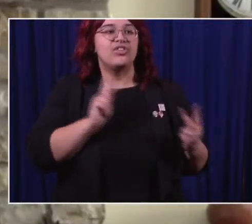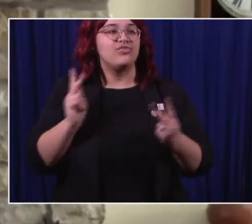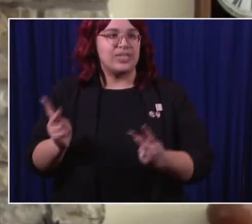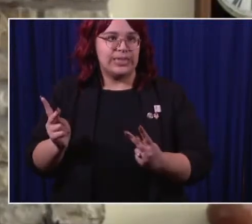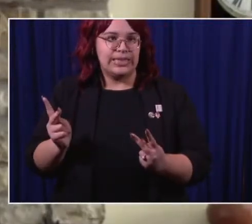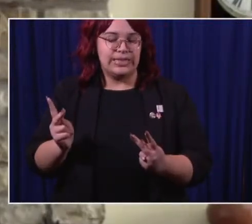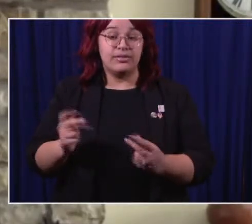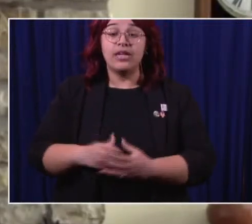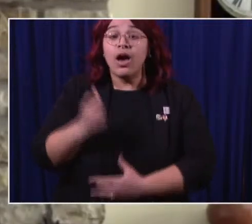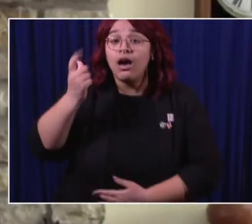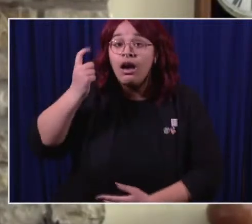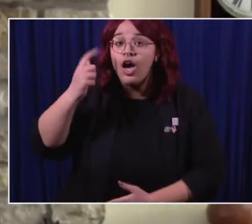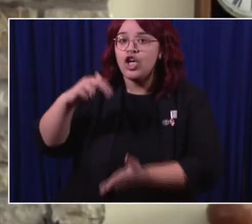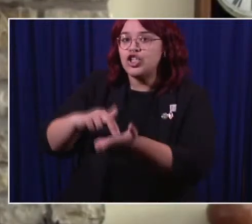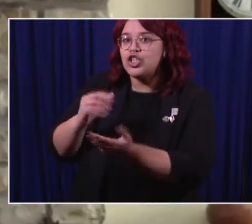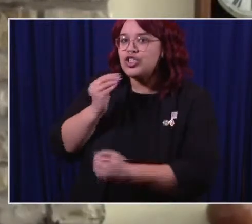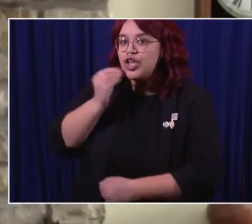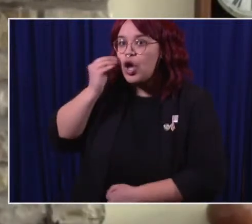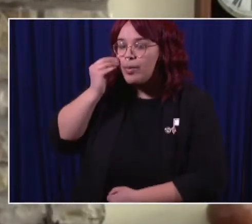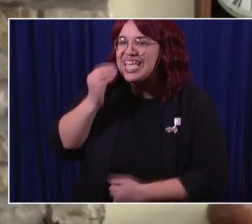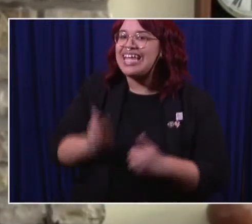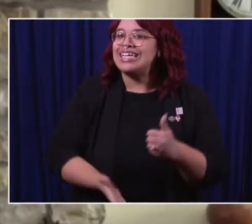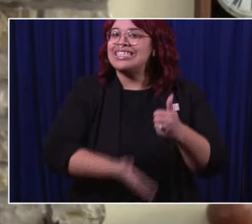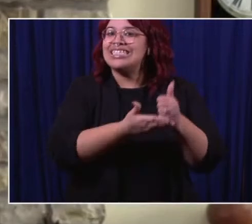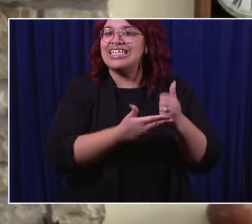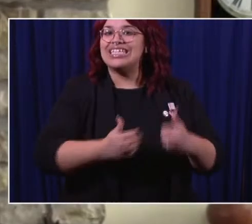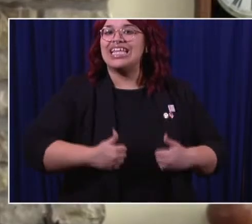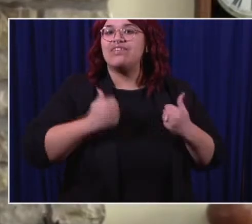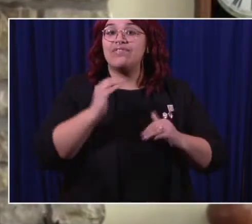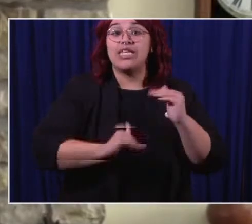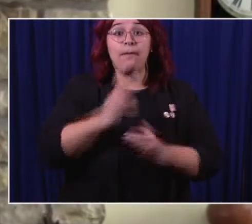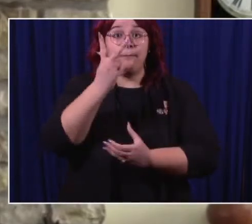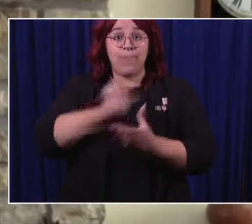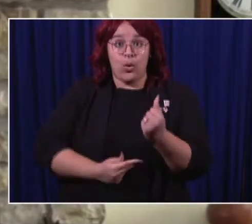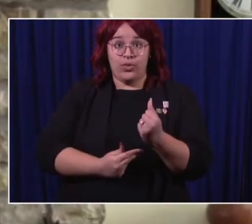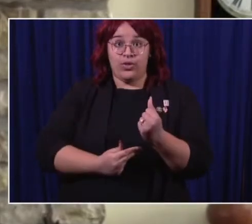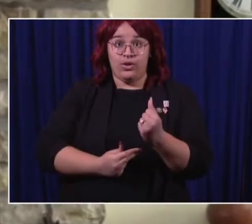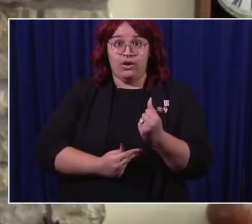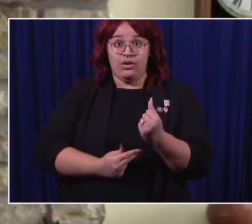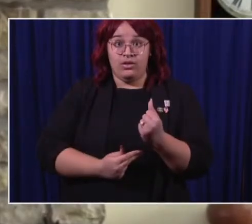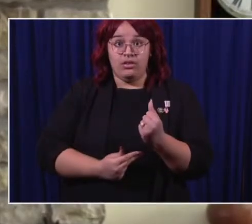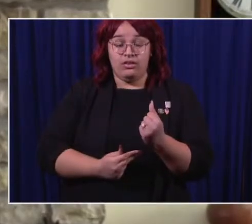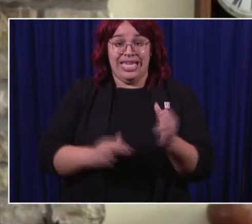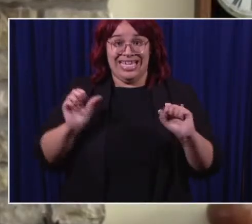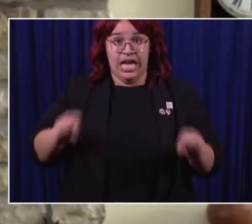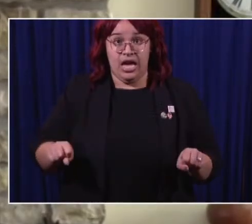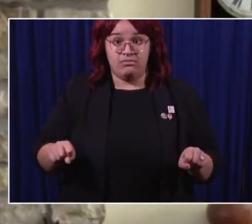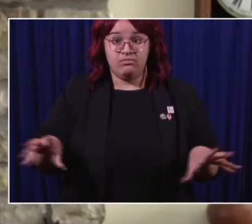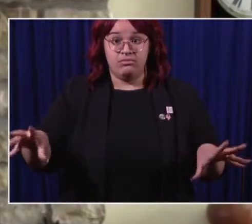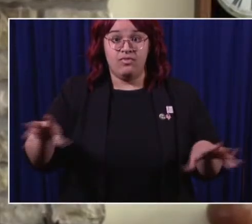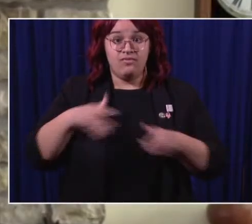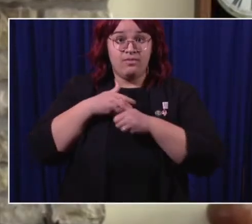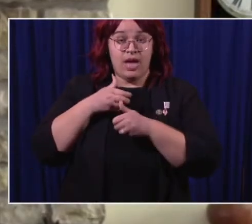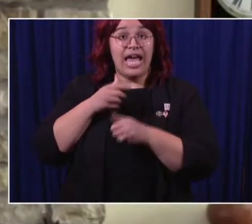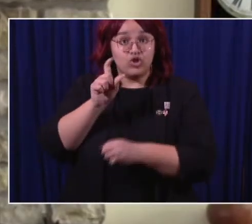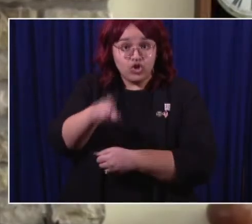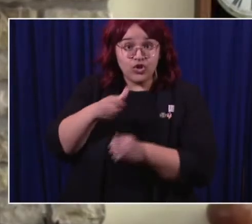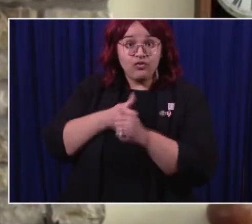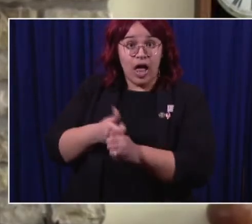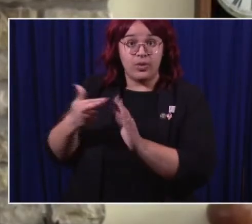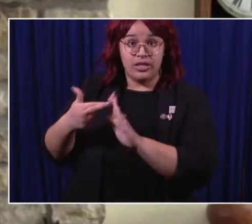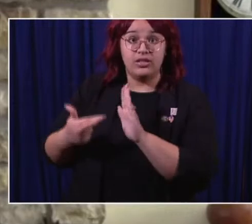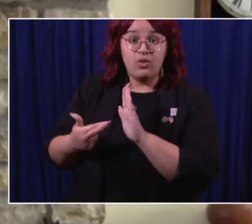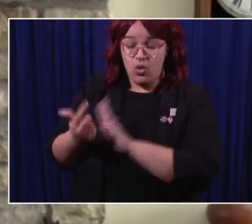This is a letter that I am sending to all nursing homes in the state of Ohio. It is to remind